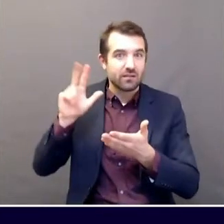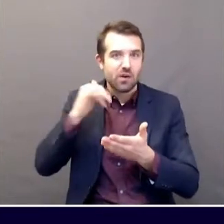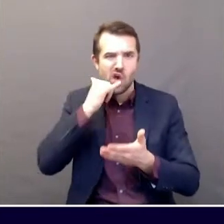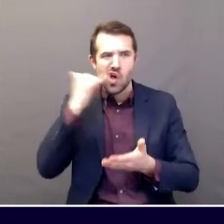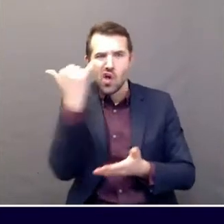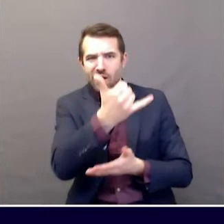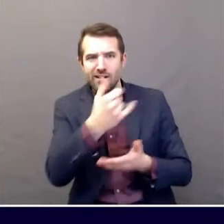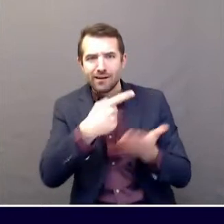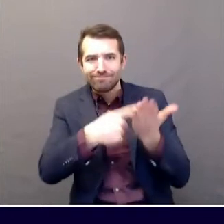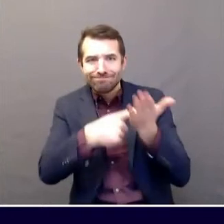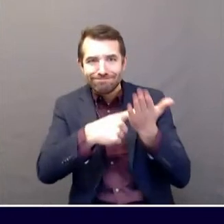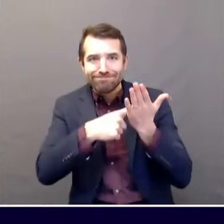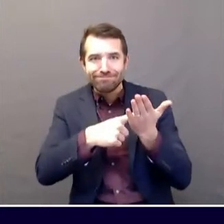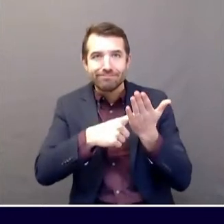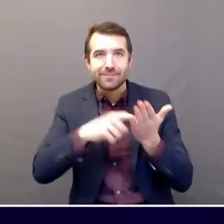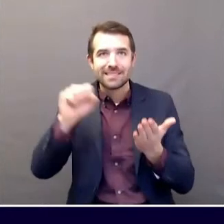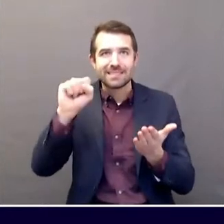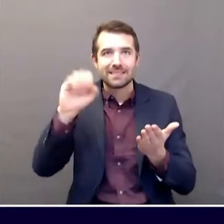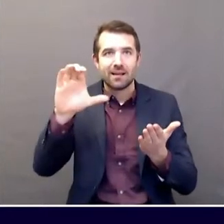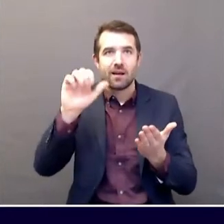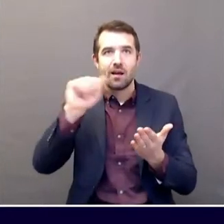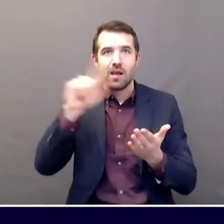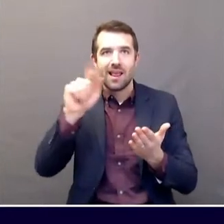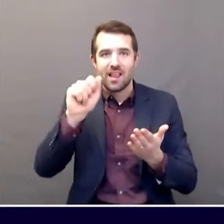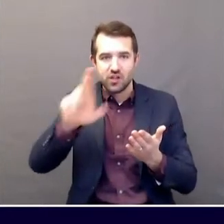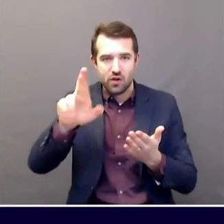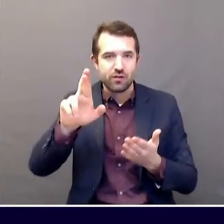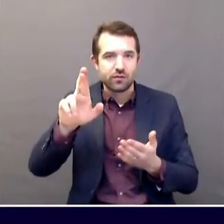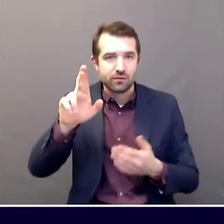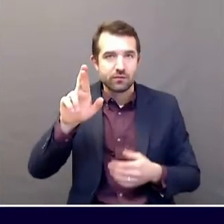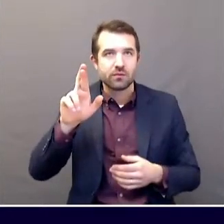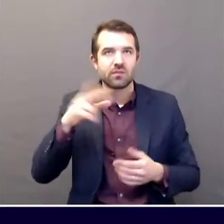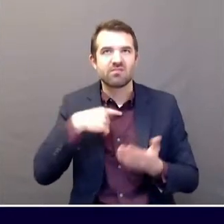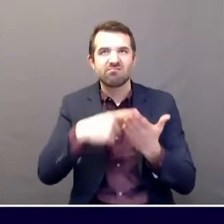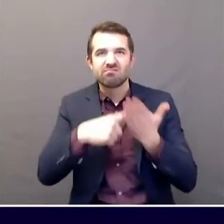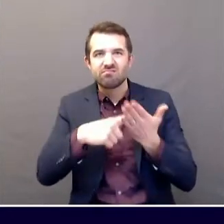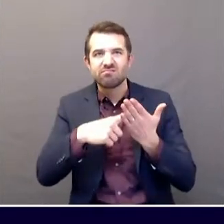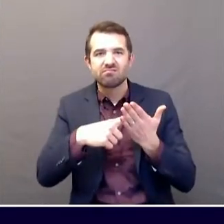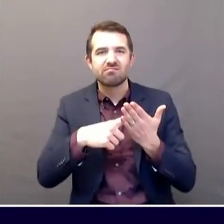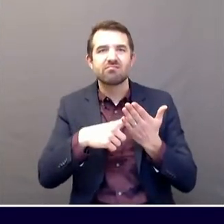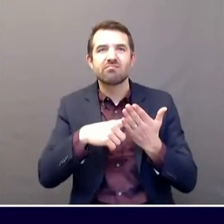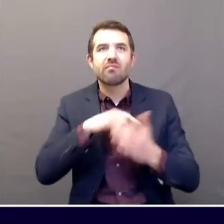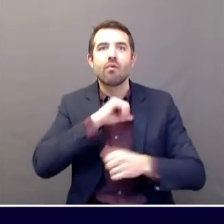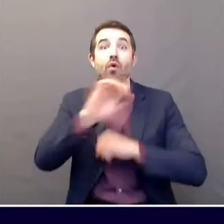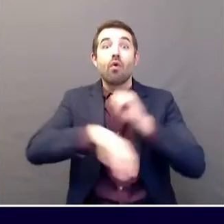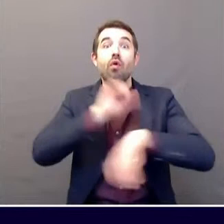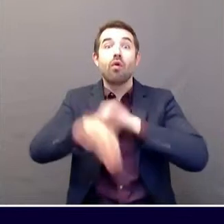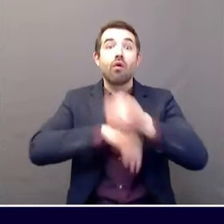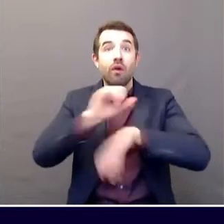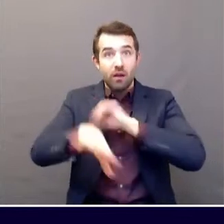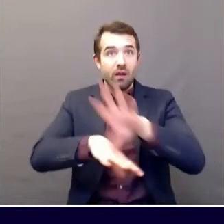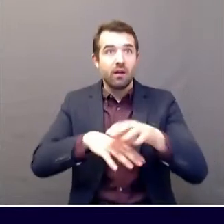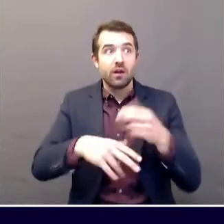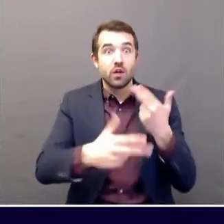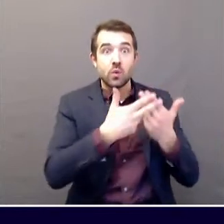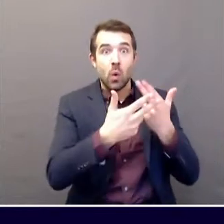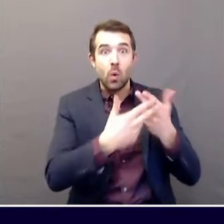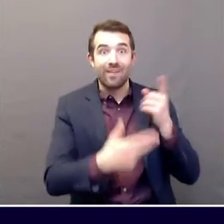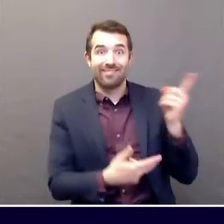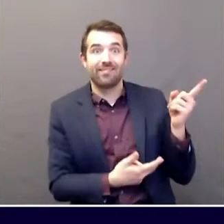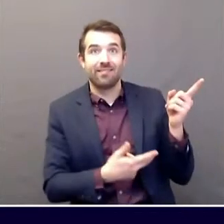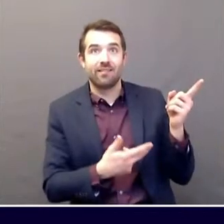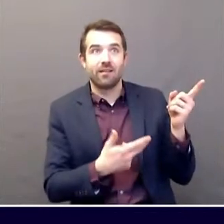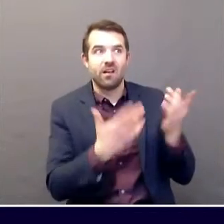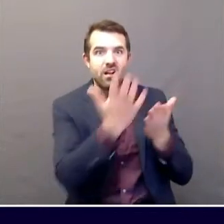said that they were going to pump more vaccines out the door and diminish the reserves. 2 days later, we learned there really weren't